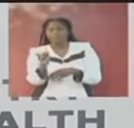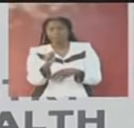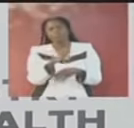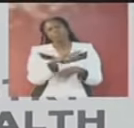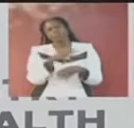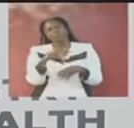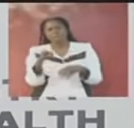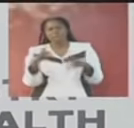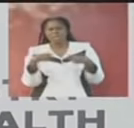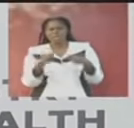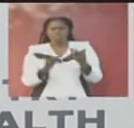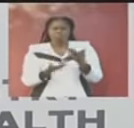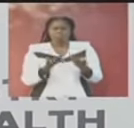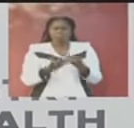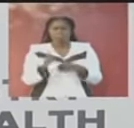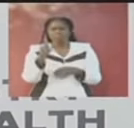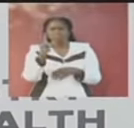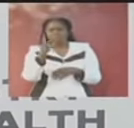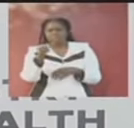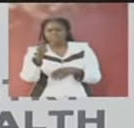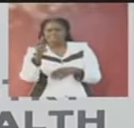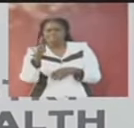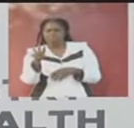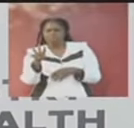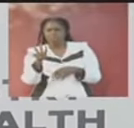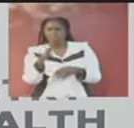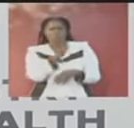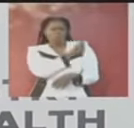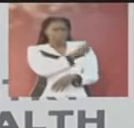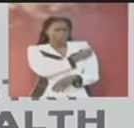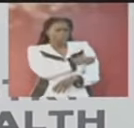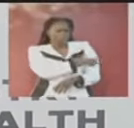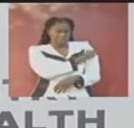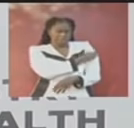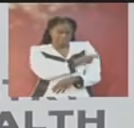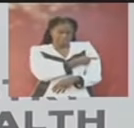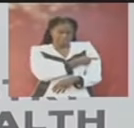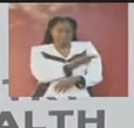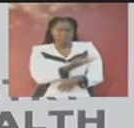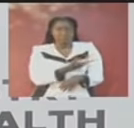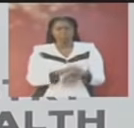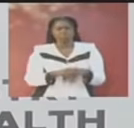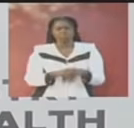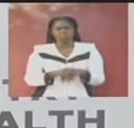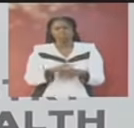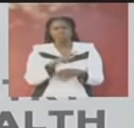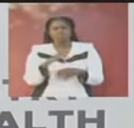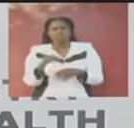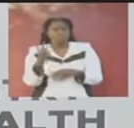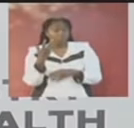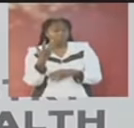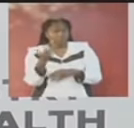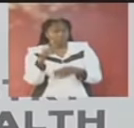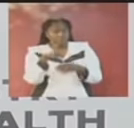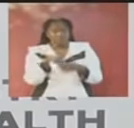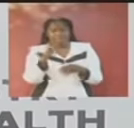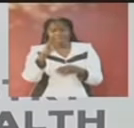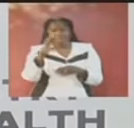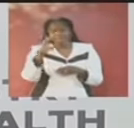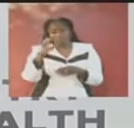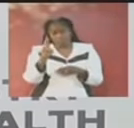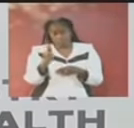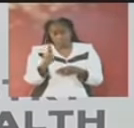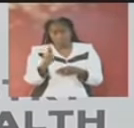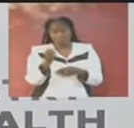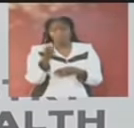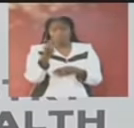approximately 24 patients, of which 21 are ward level patients and 3 are in ICU,